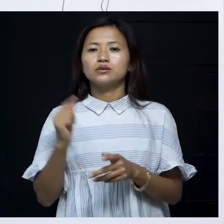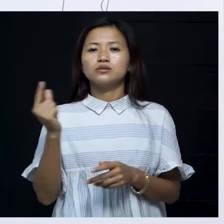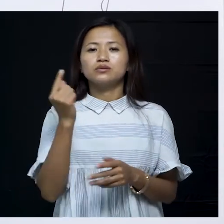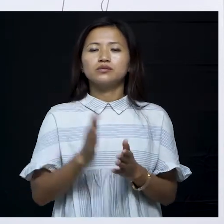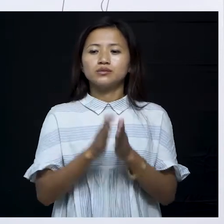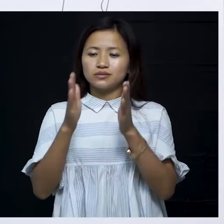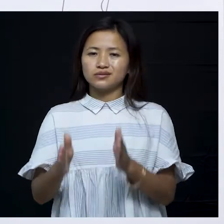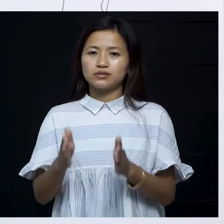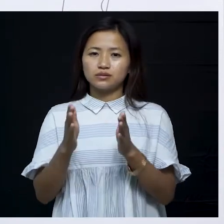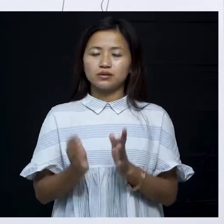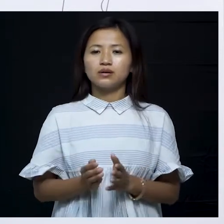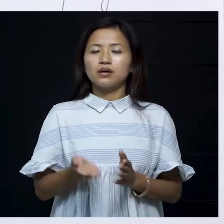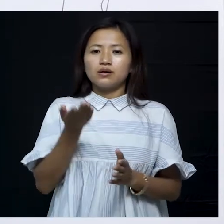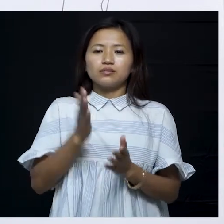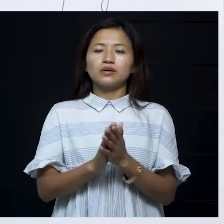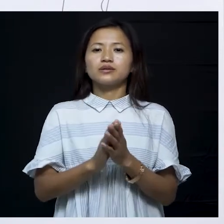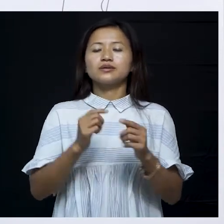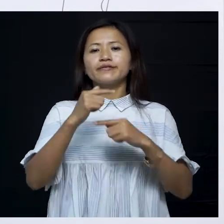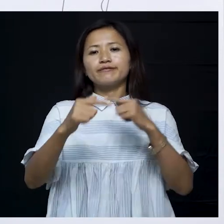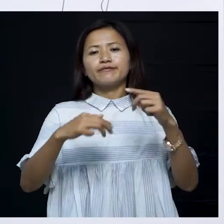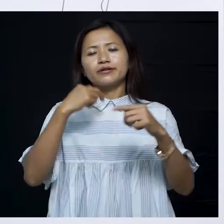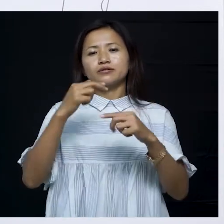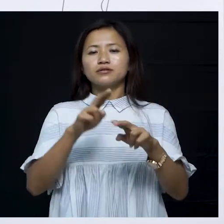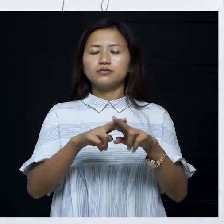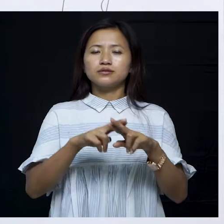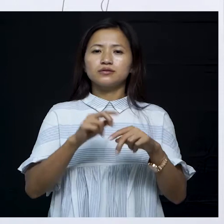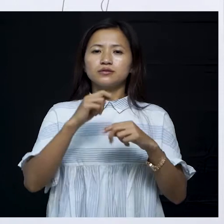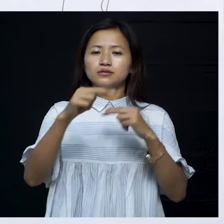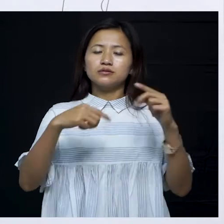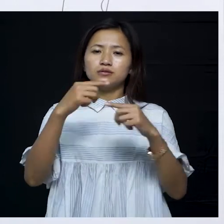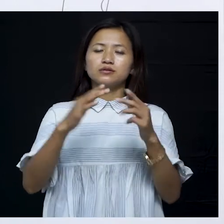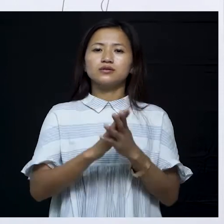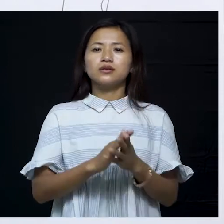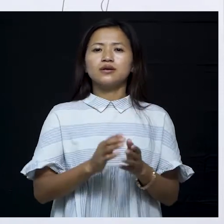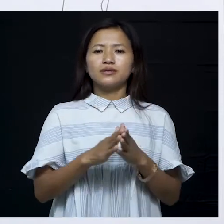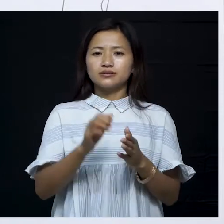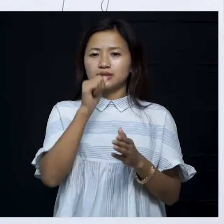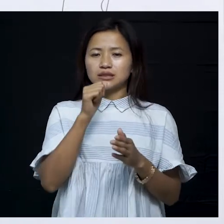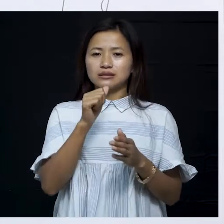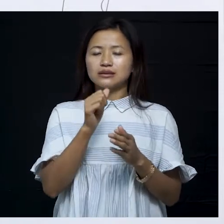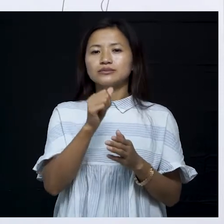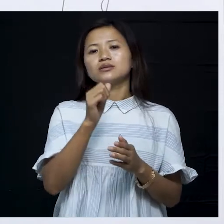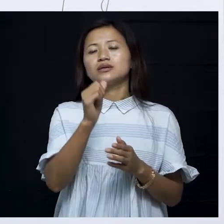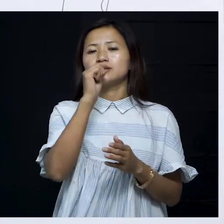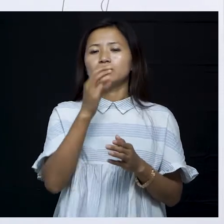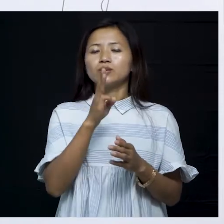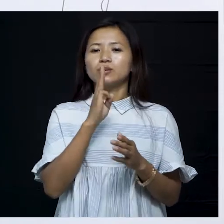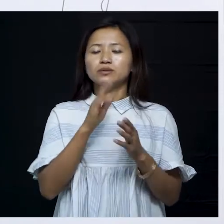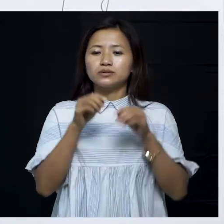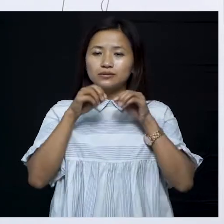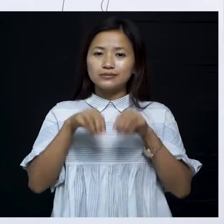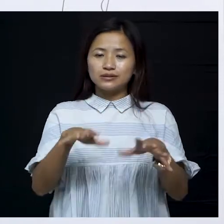to set up industries, factories, schools, they set up some dams and multi-purpose projects, and all this led